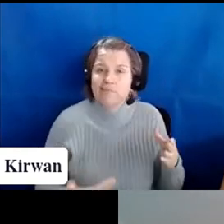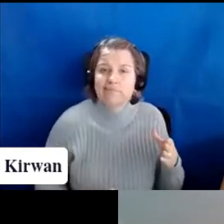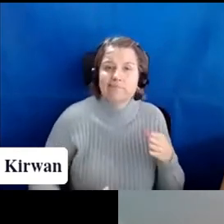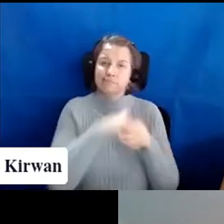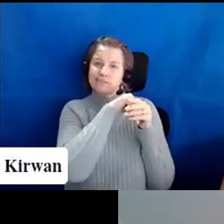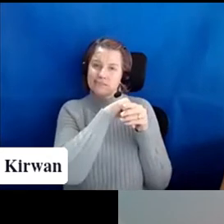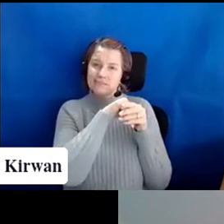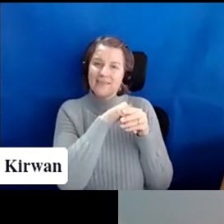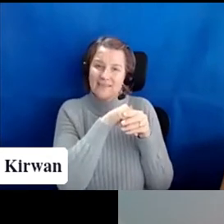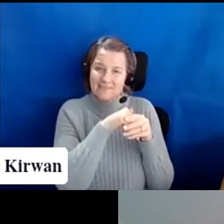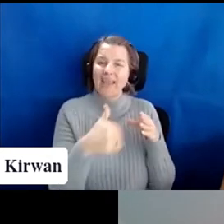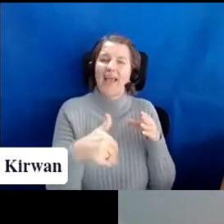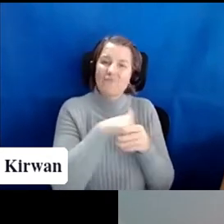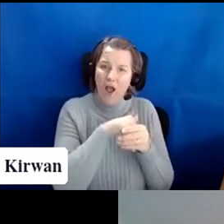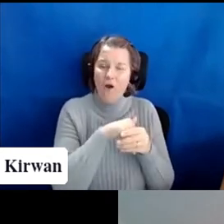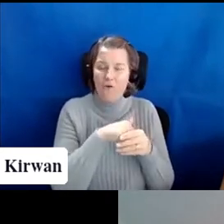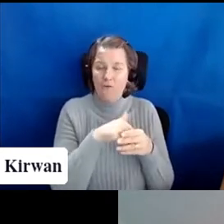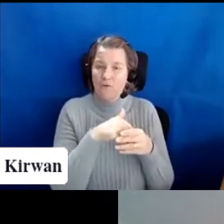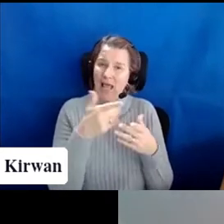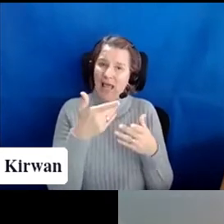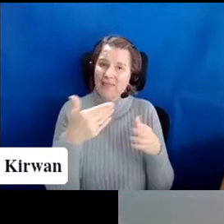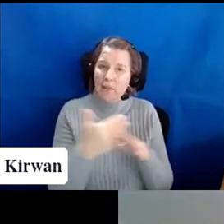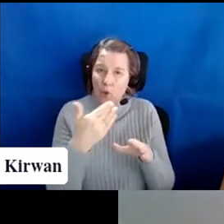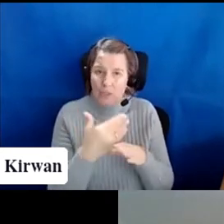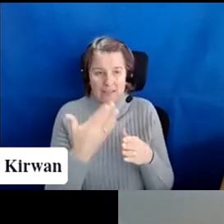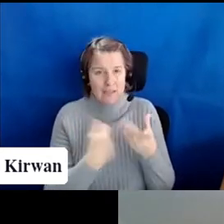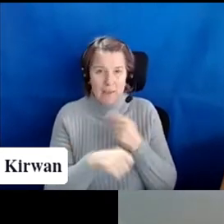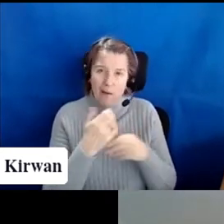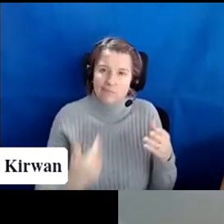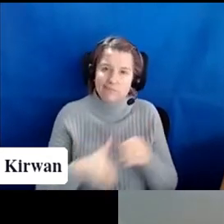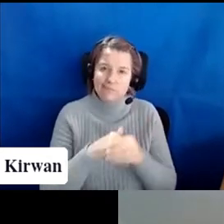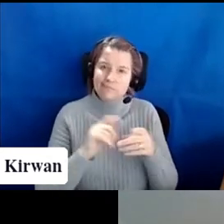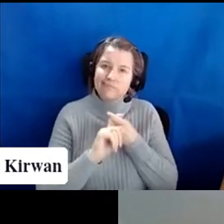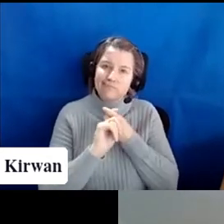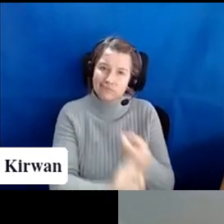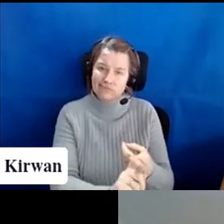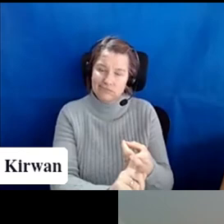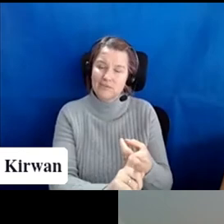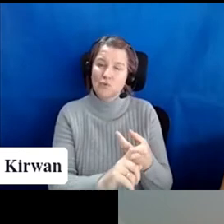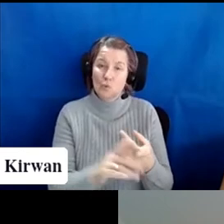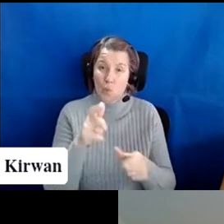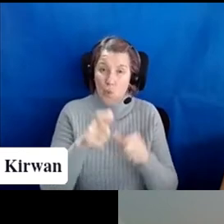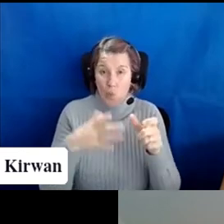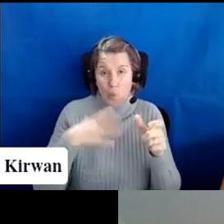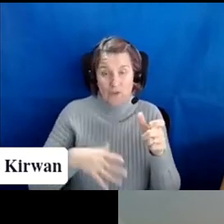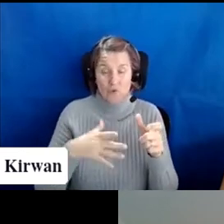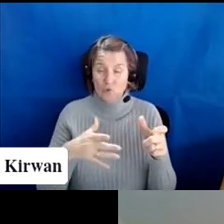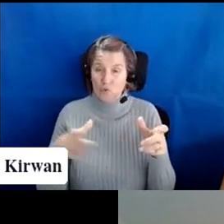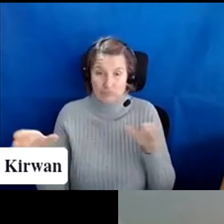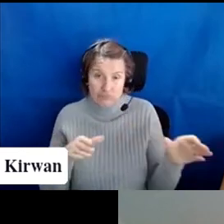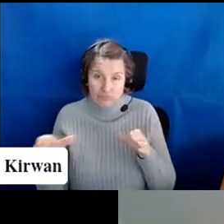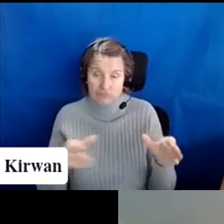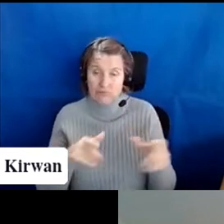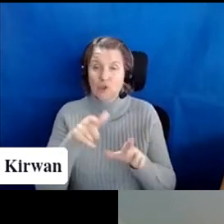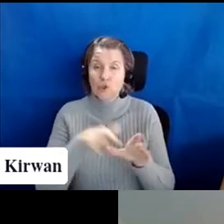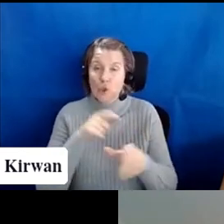commitment to the work that they're going to be doing beyond the end of the program. I think that's absolutely fantastic. And I think it's also important